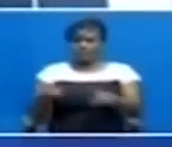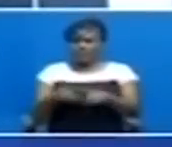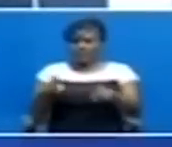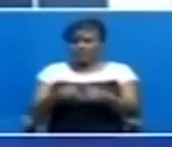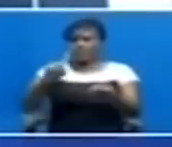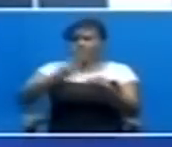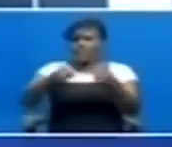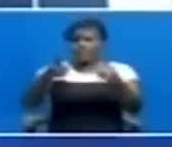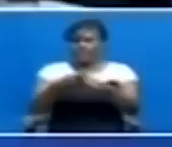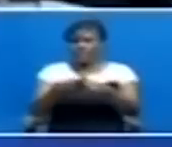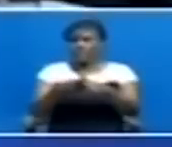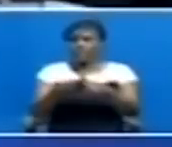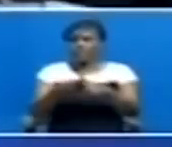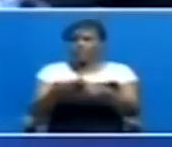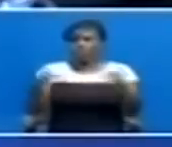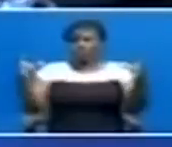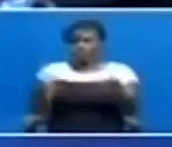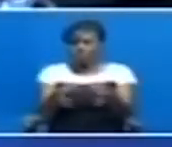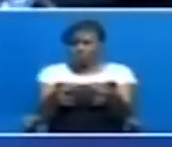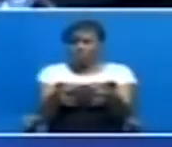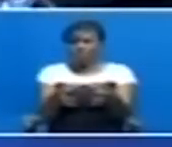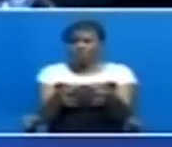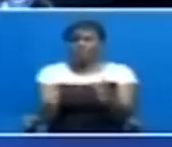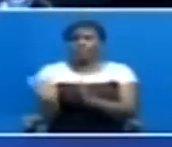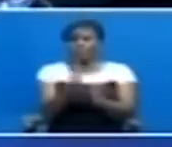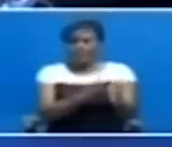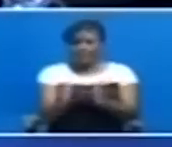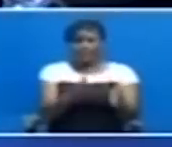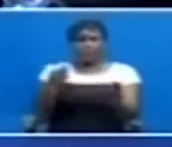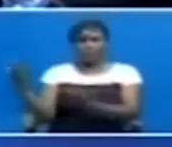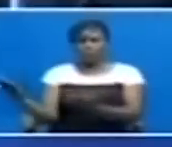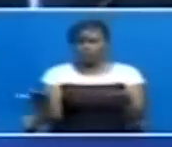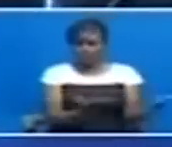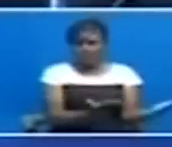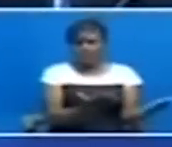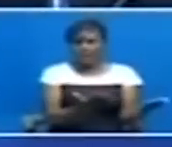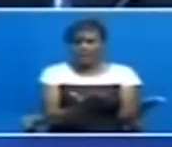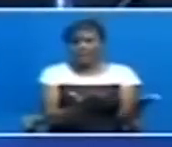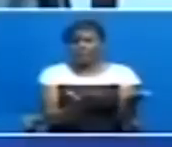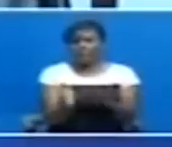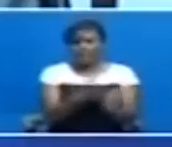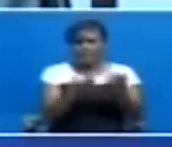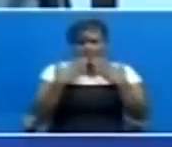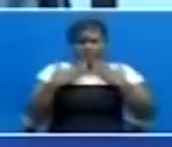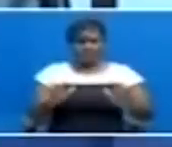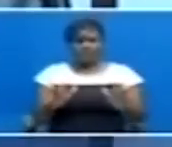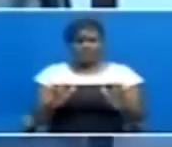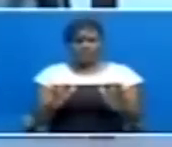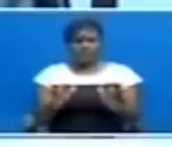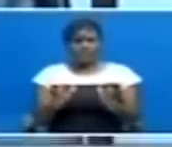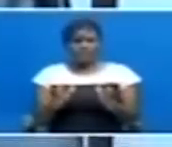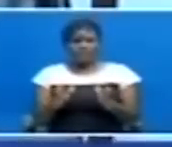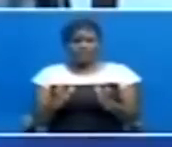Standard Group, Catholic Bishop Alfred Rotich said preparations to receive the Pope are at an advanced stage. It will be a